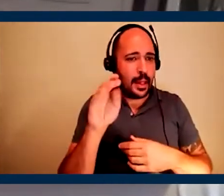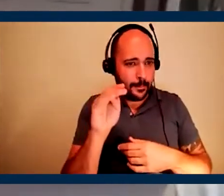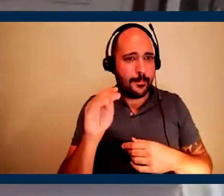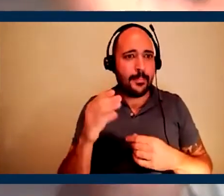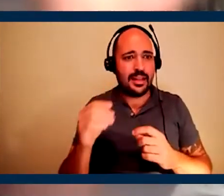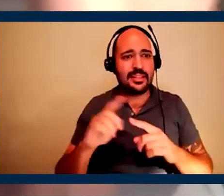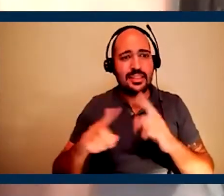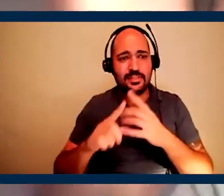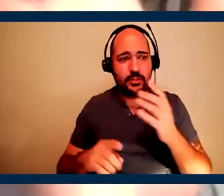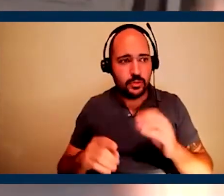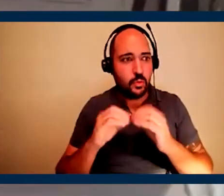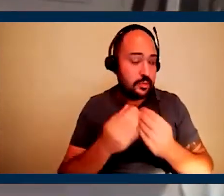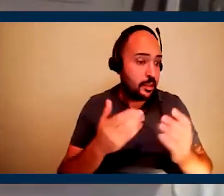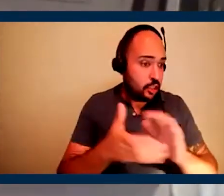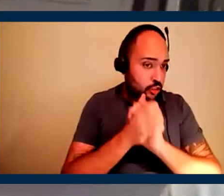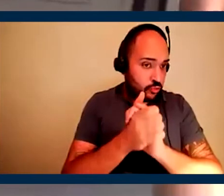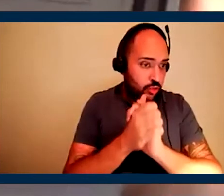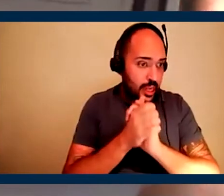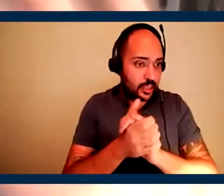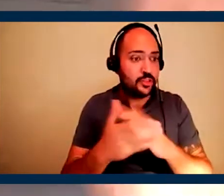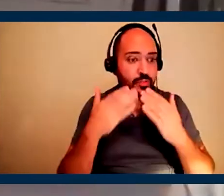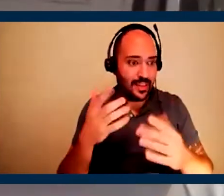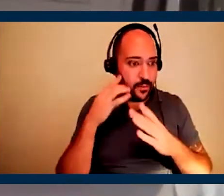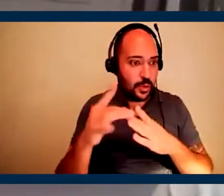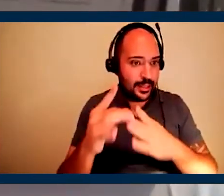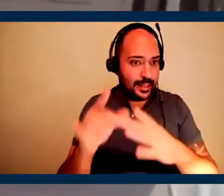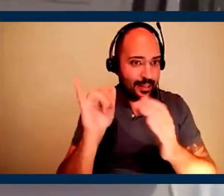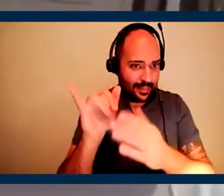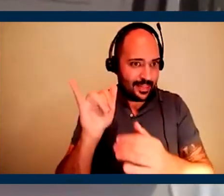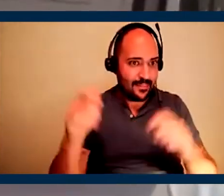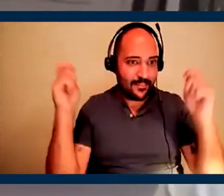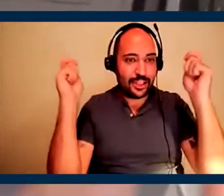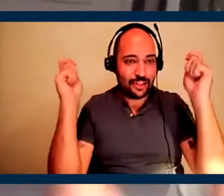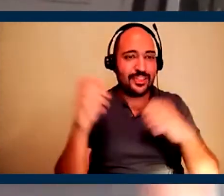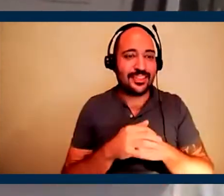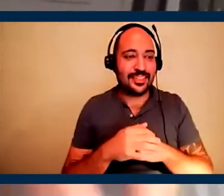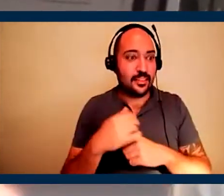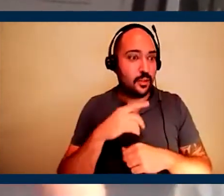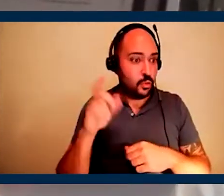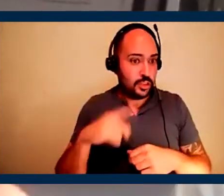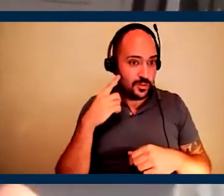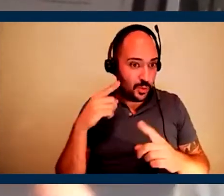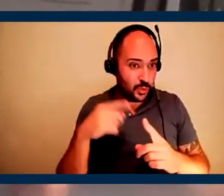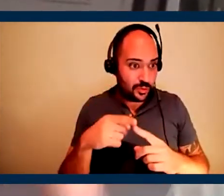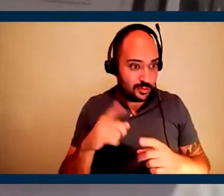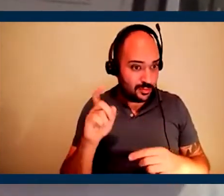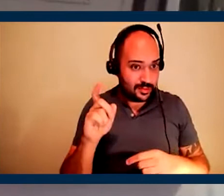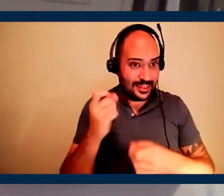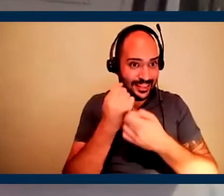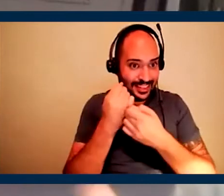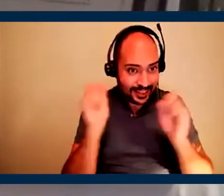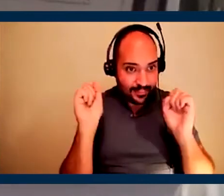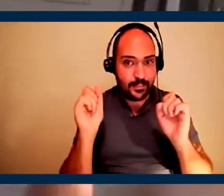orgs. Congrats and thank you for that, for leading that victory. I have a question for you. Is it safe to say that you